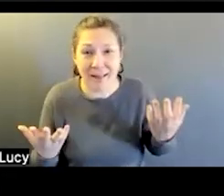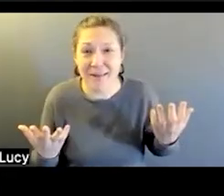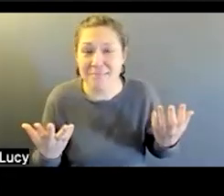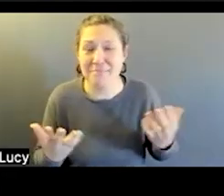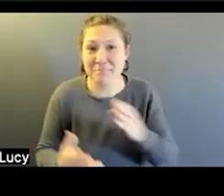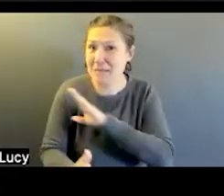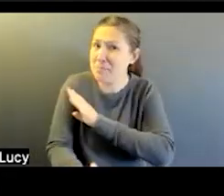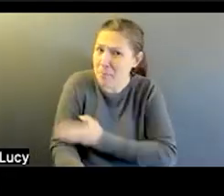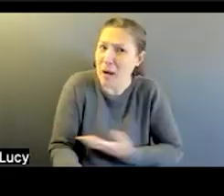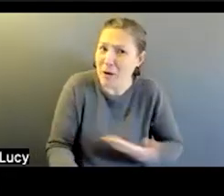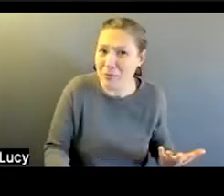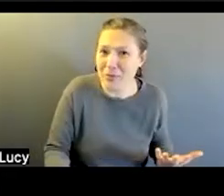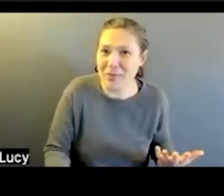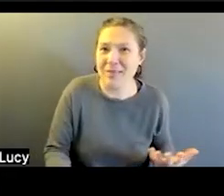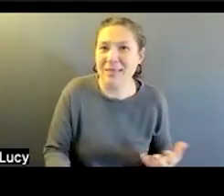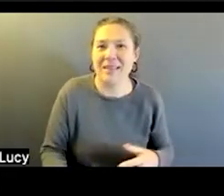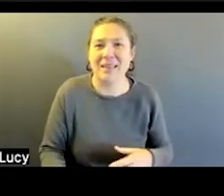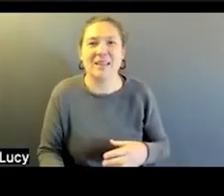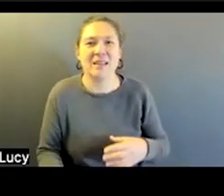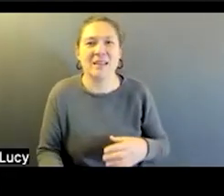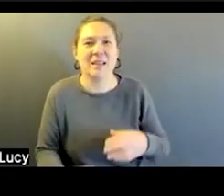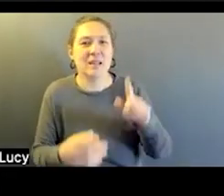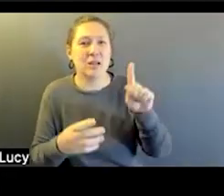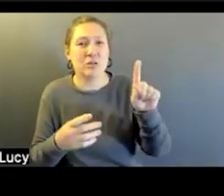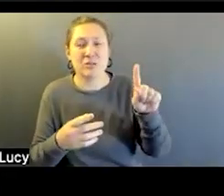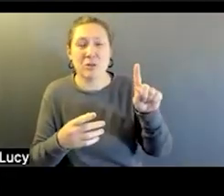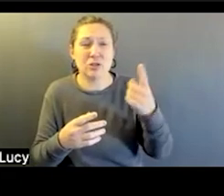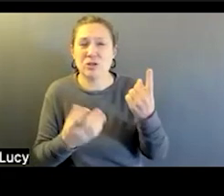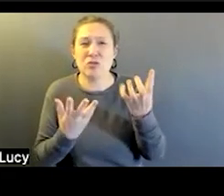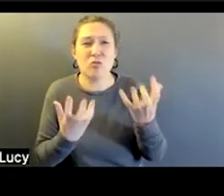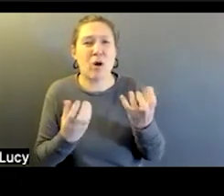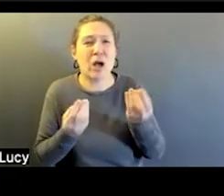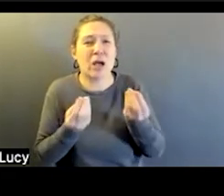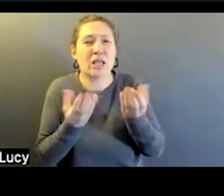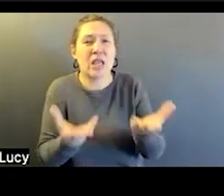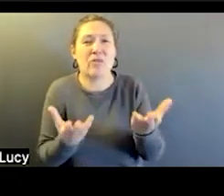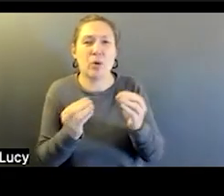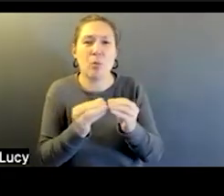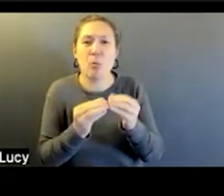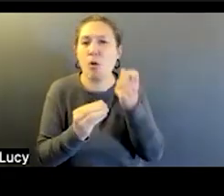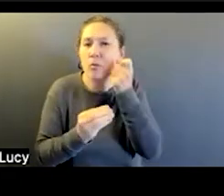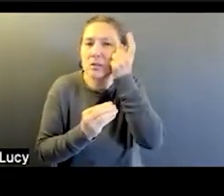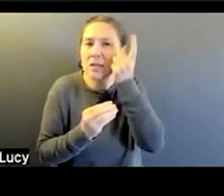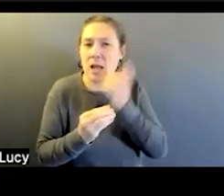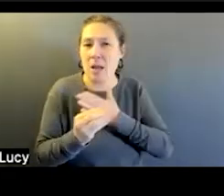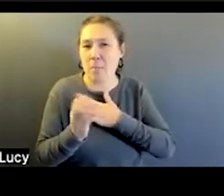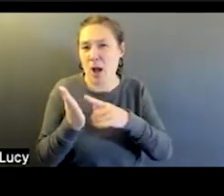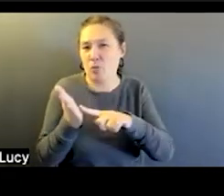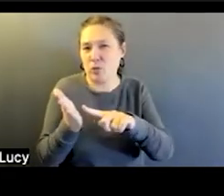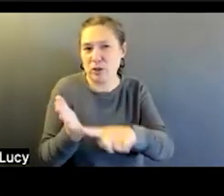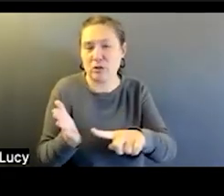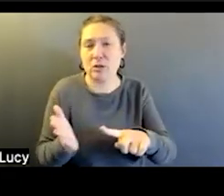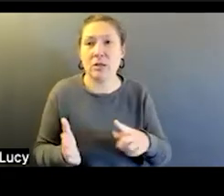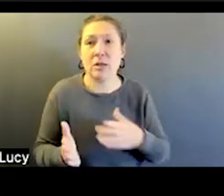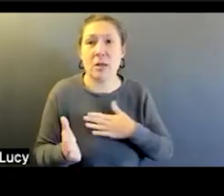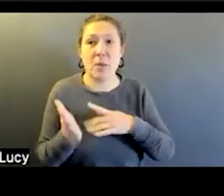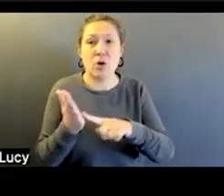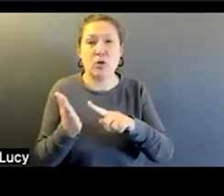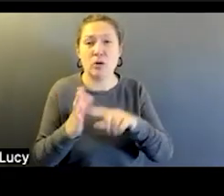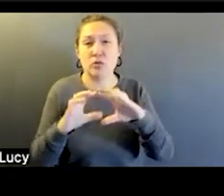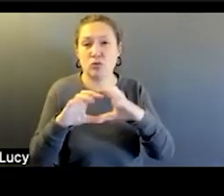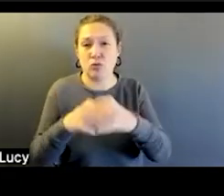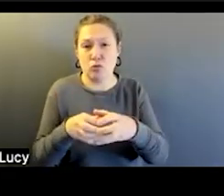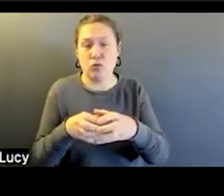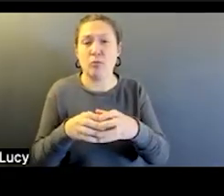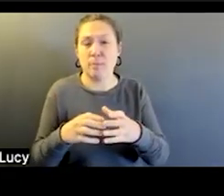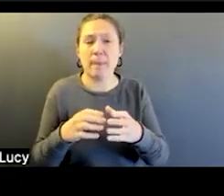give you just a last insight into my research. With my research group, we have been contacted by